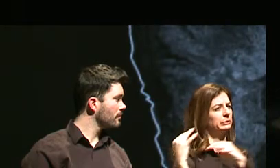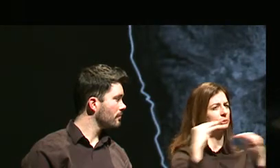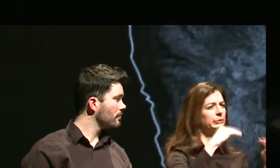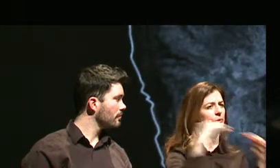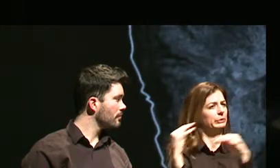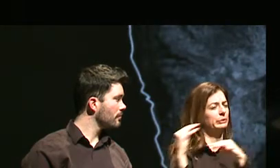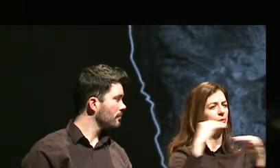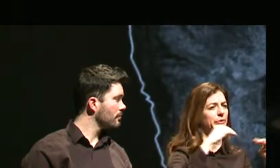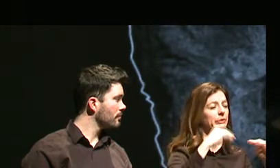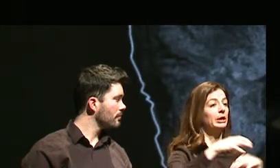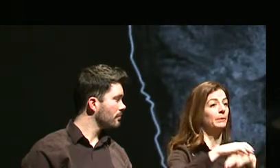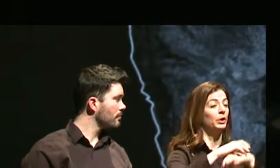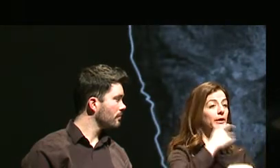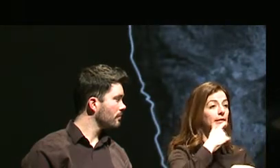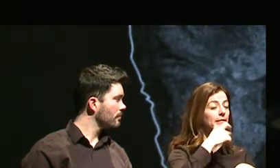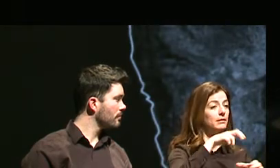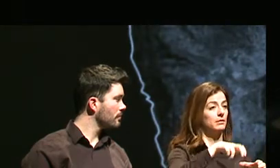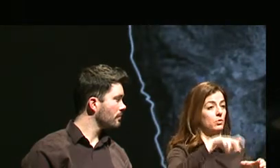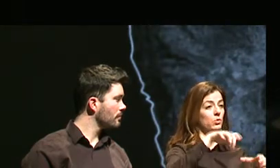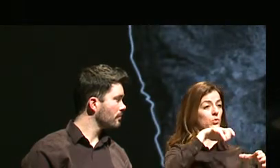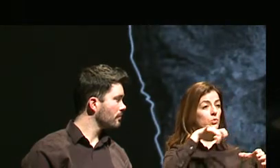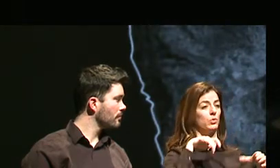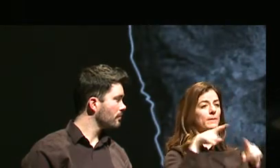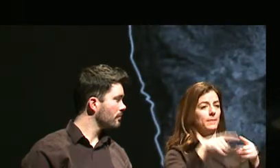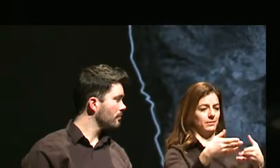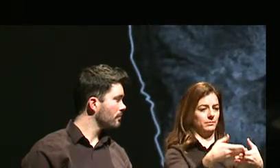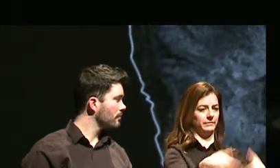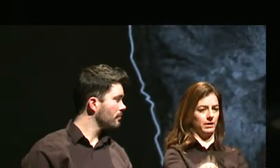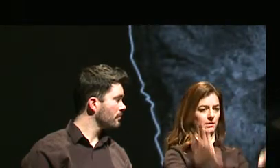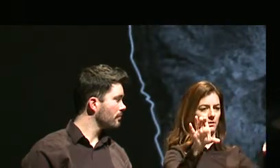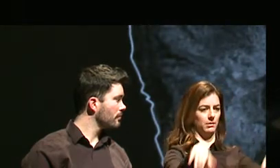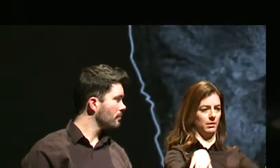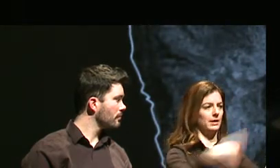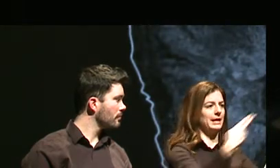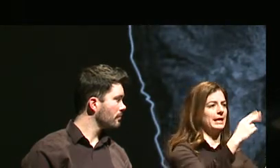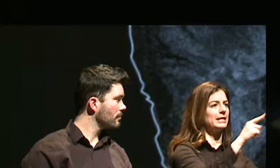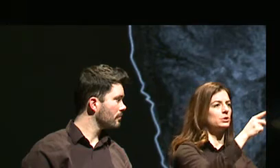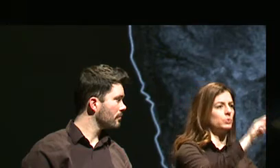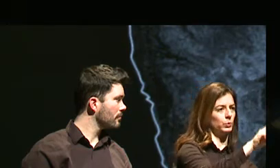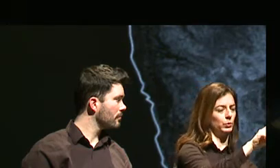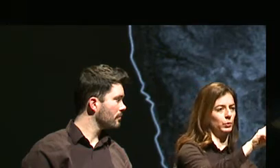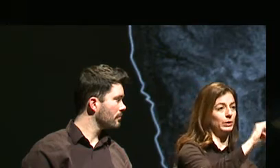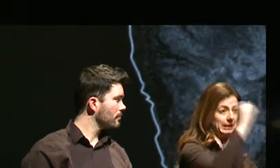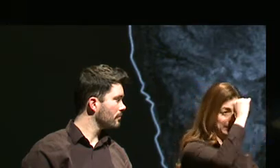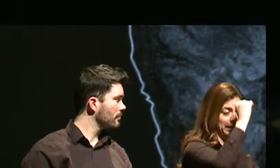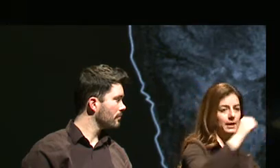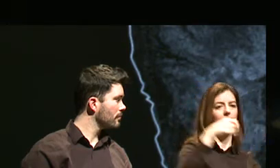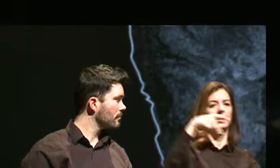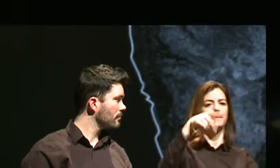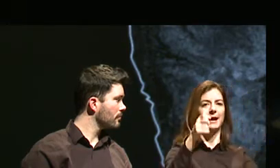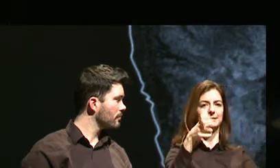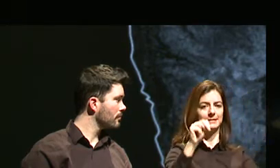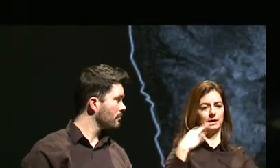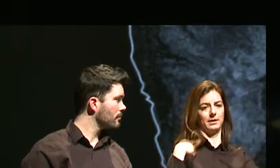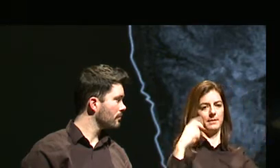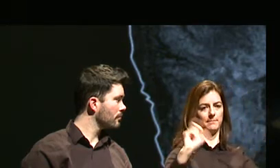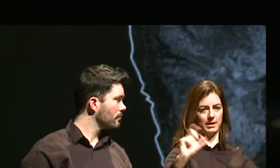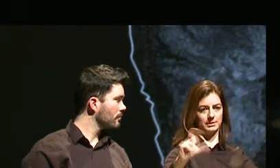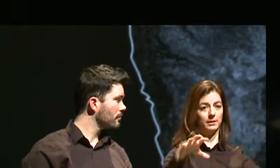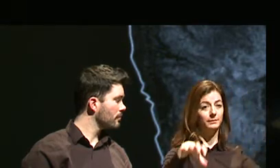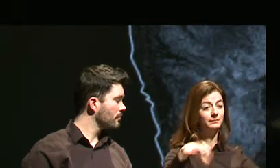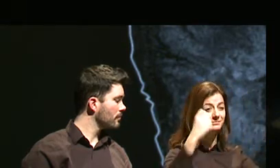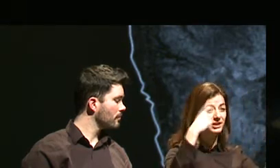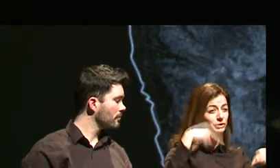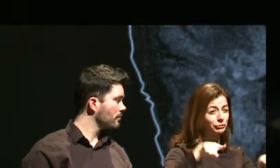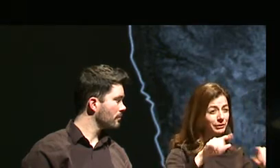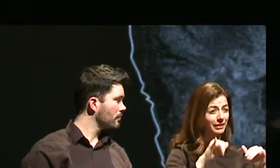country divides into two, predominantly Hindu India and Muslim Pakistan. 1 million people are killed in the